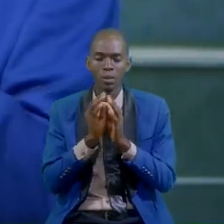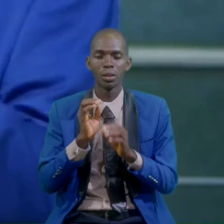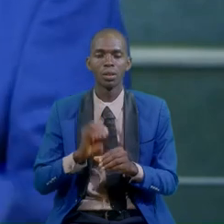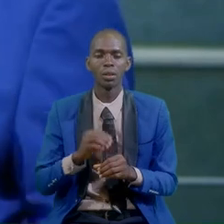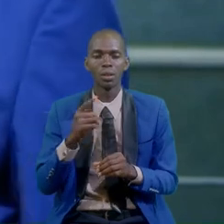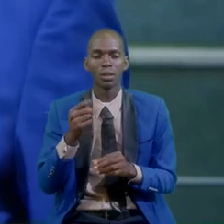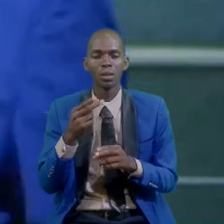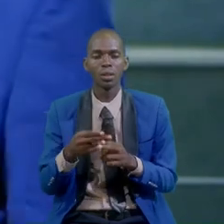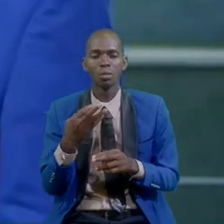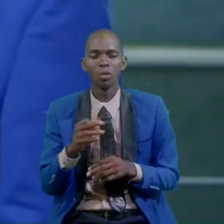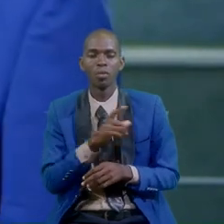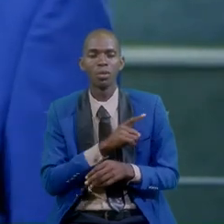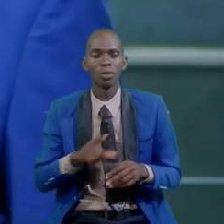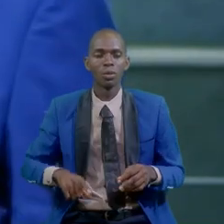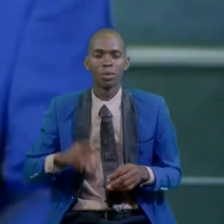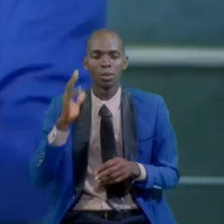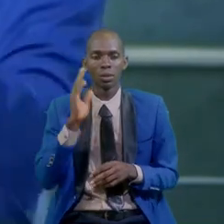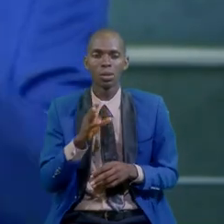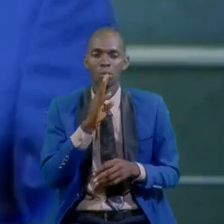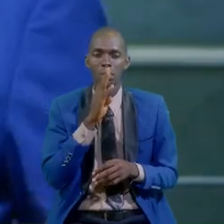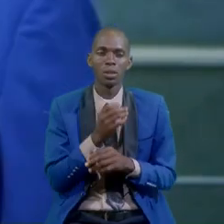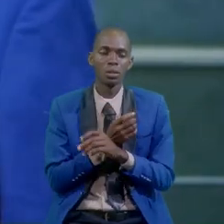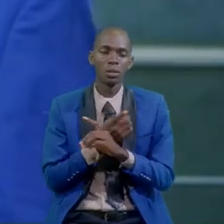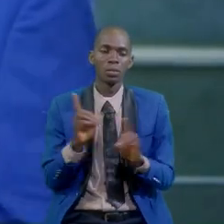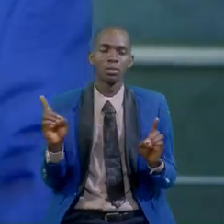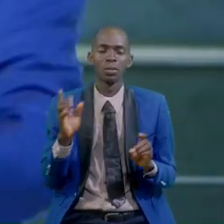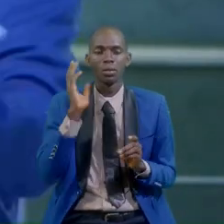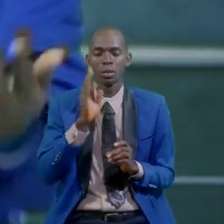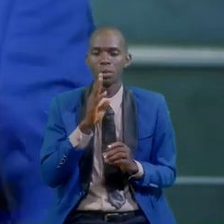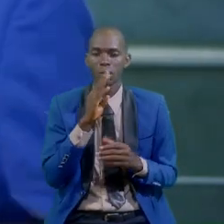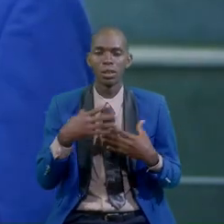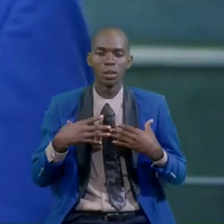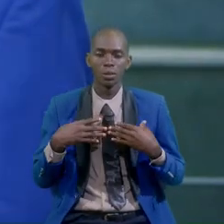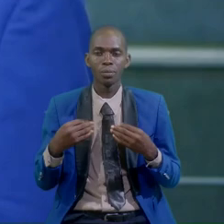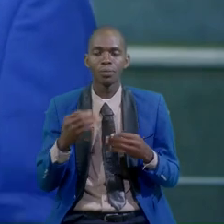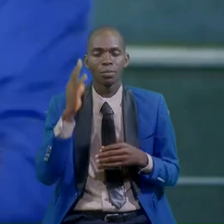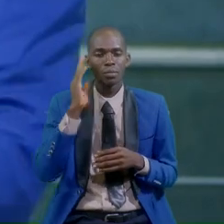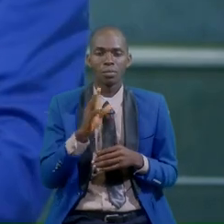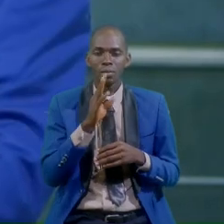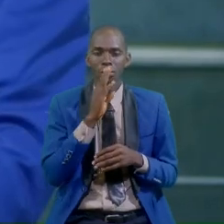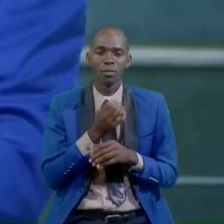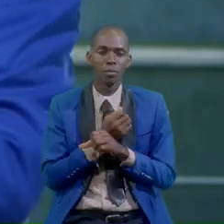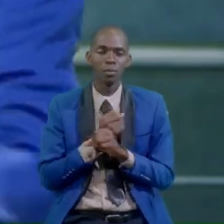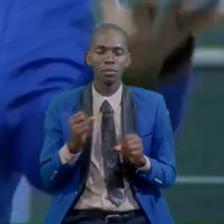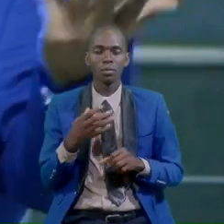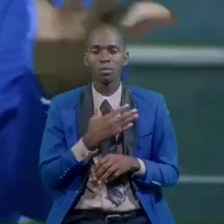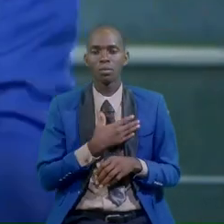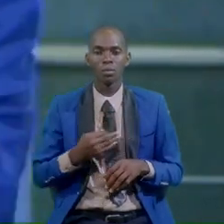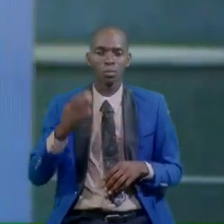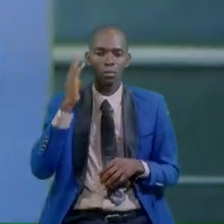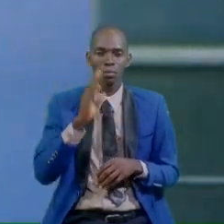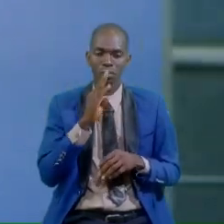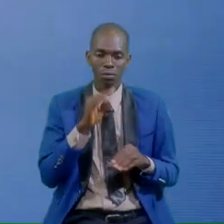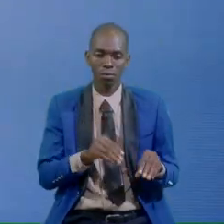Lord shall be delivered, shall be healed, shall be saved, and shall be set